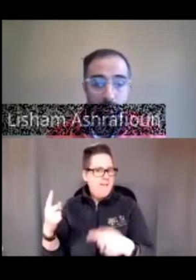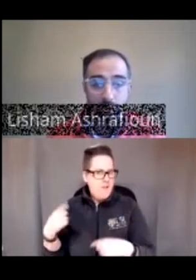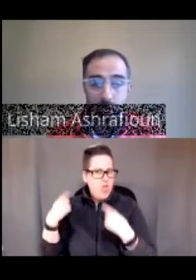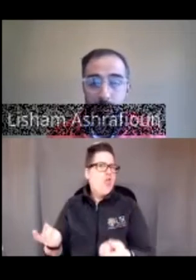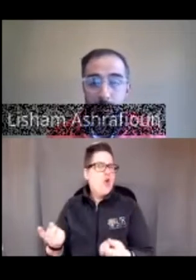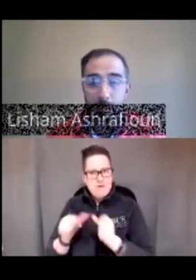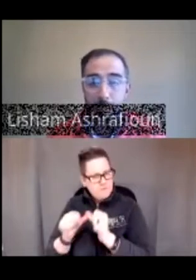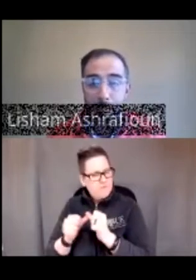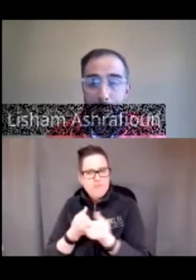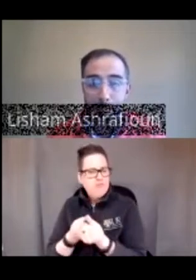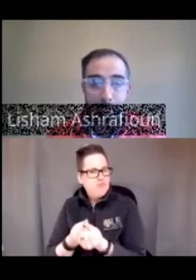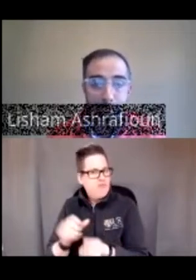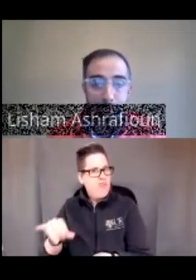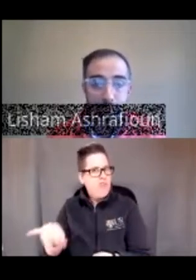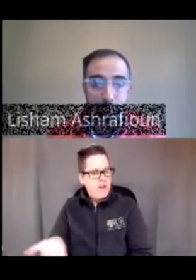the course of the treatment.